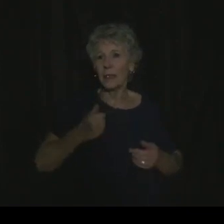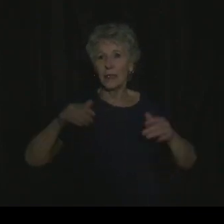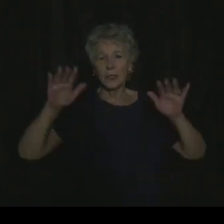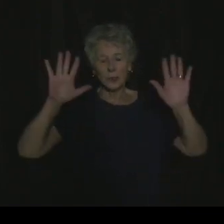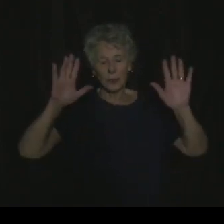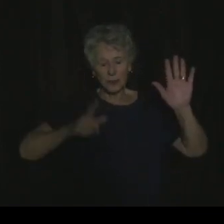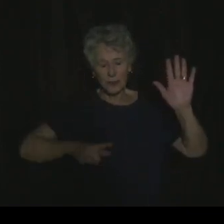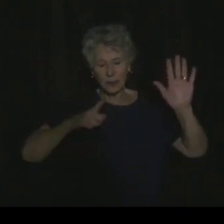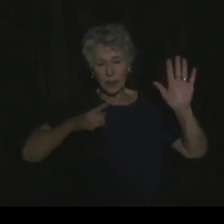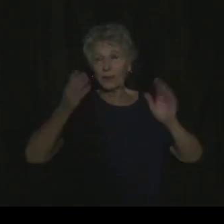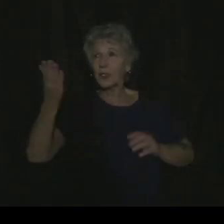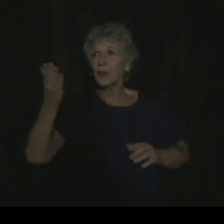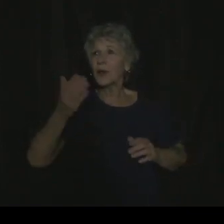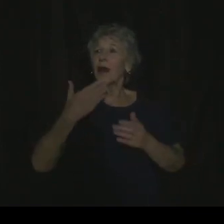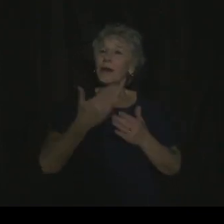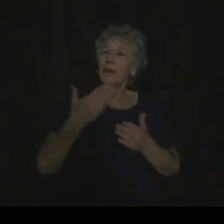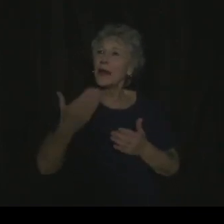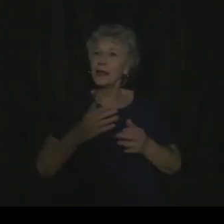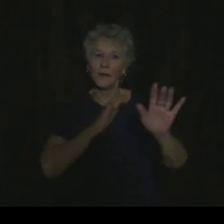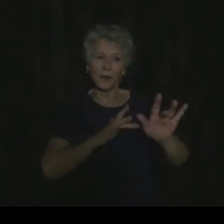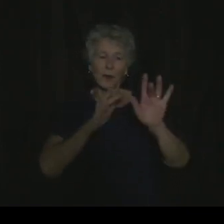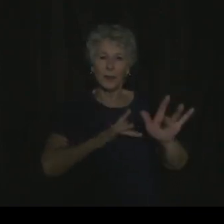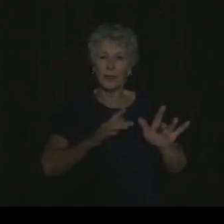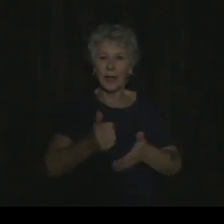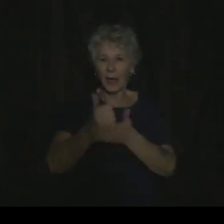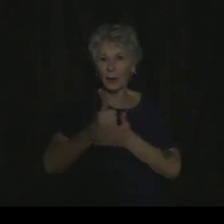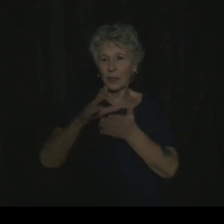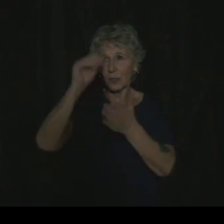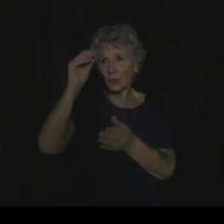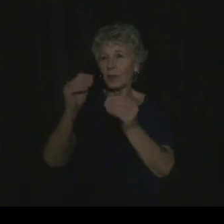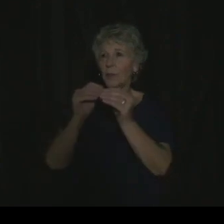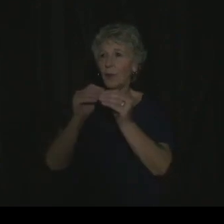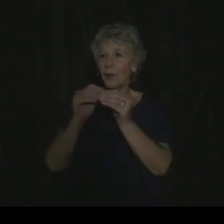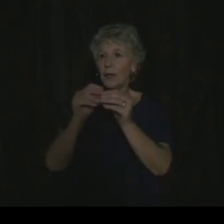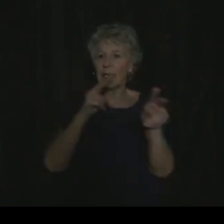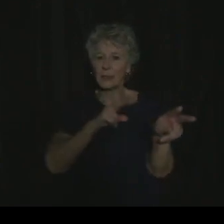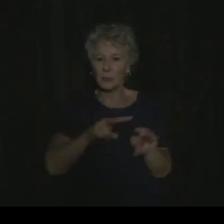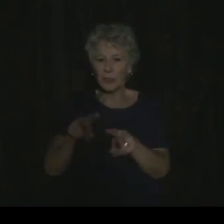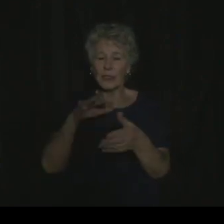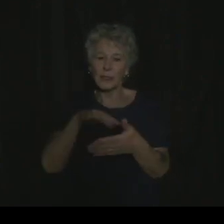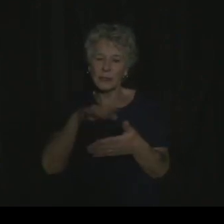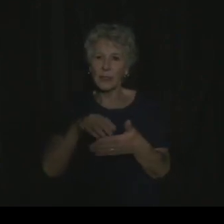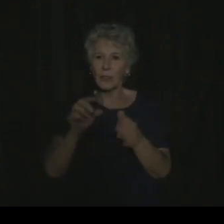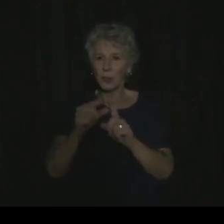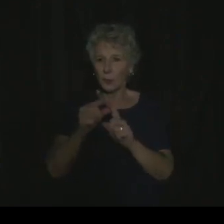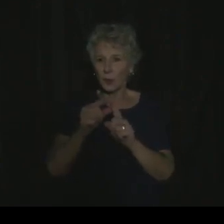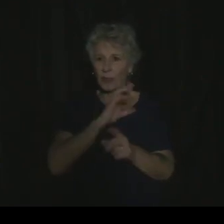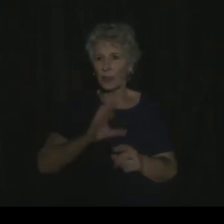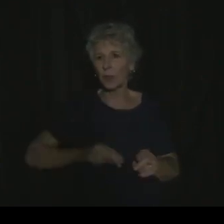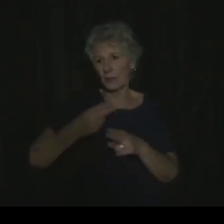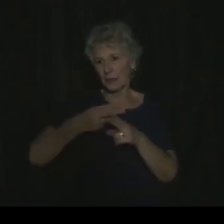you for your mercy, and may we learn more about it as we look into your word. In Christ's name, amen.